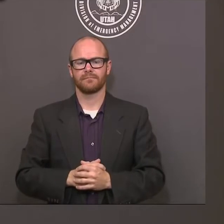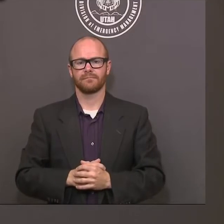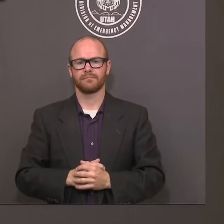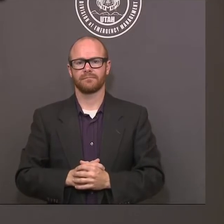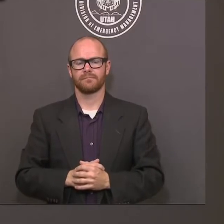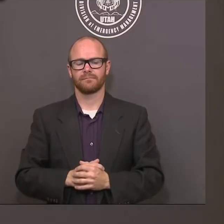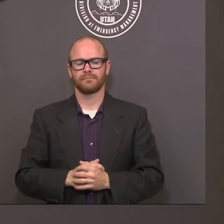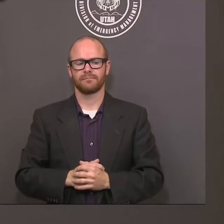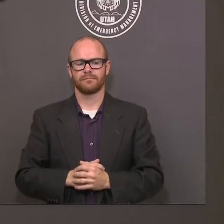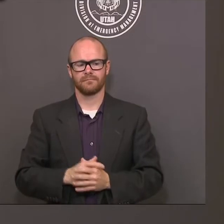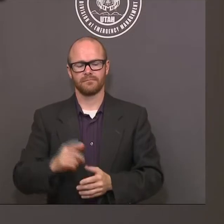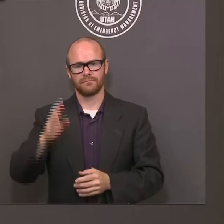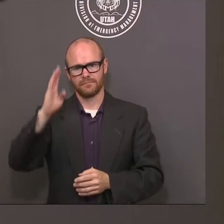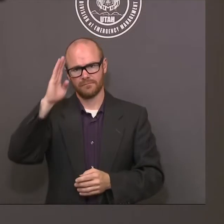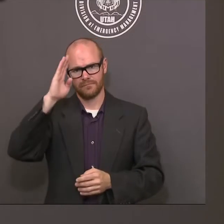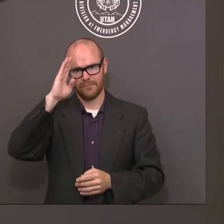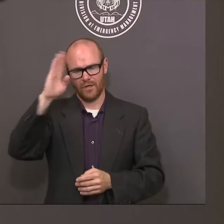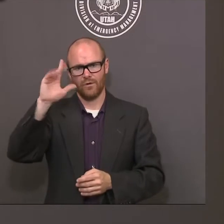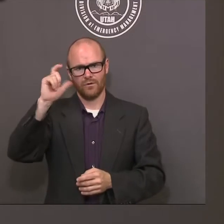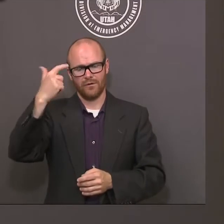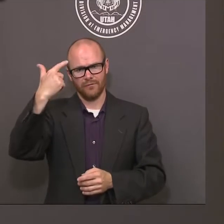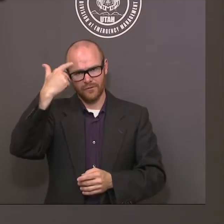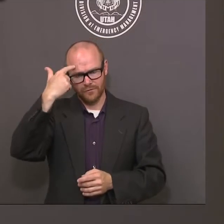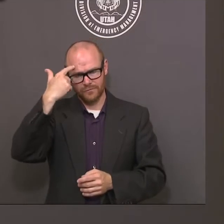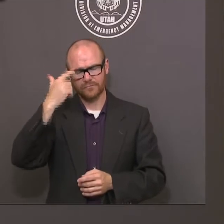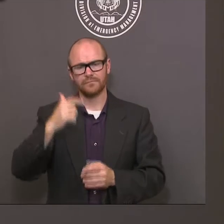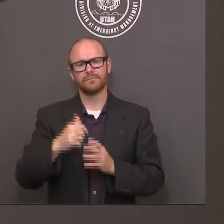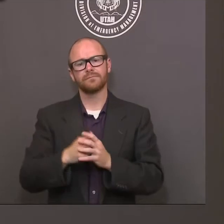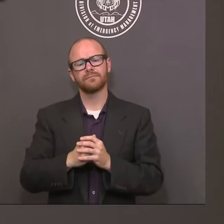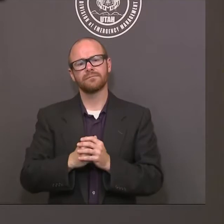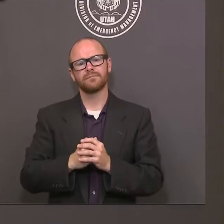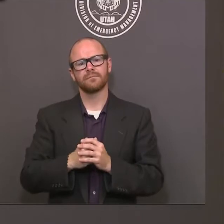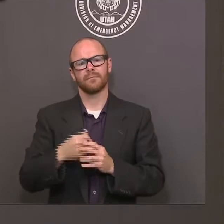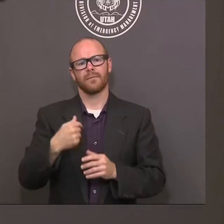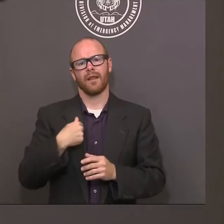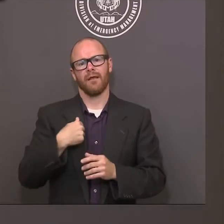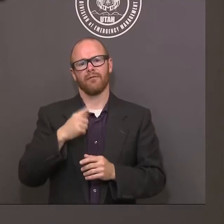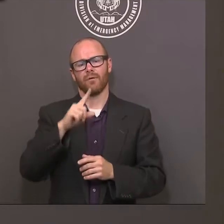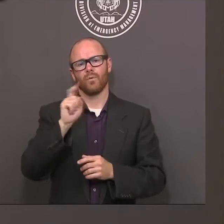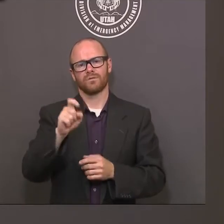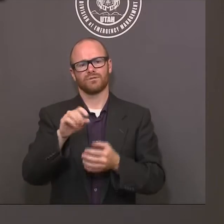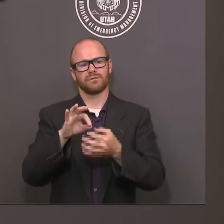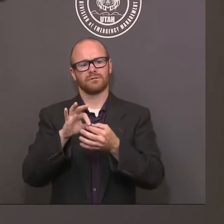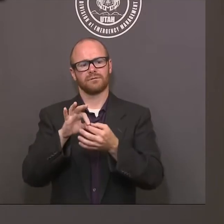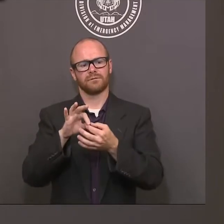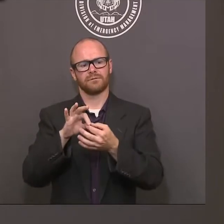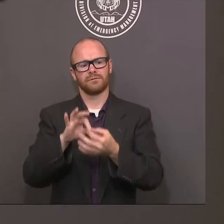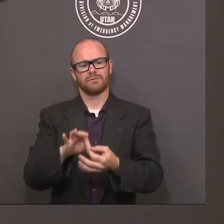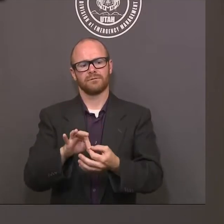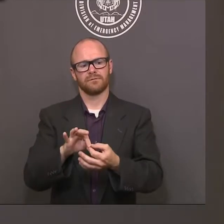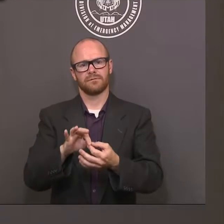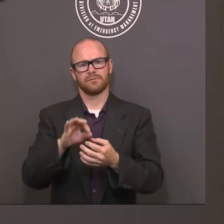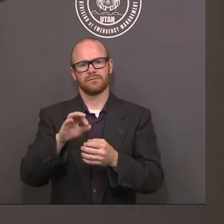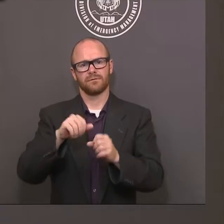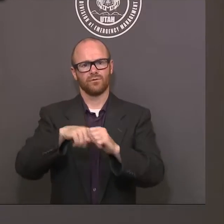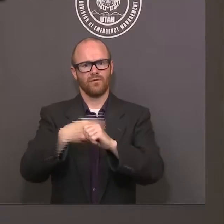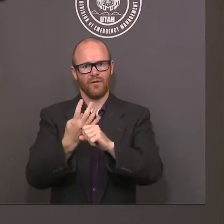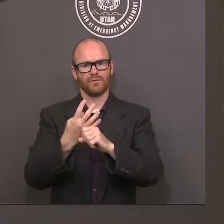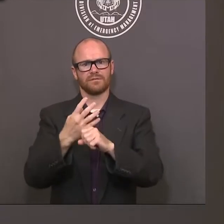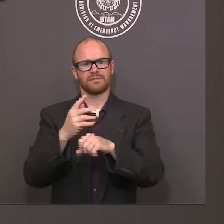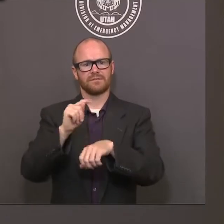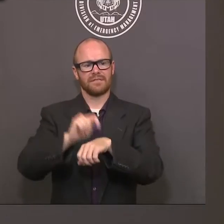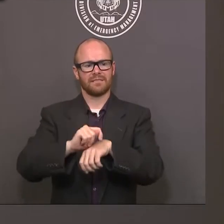Hello, Governor. It's Jason Wynn from ABC4 News. I have a question about the COVID-19